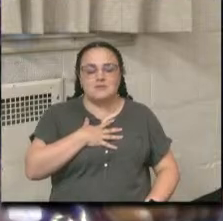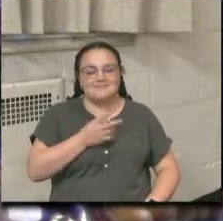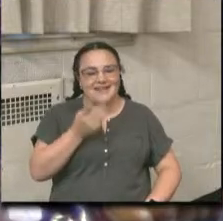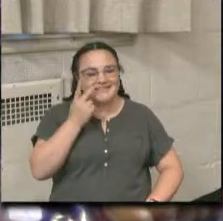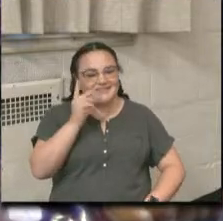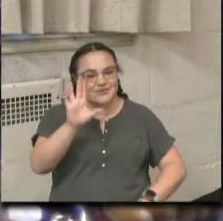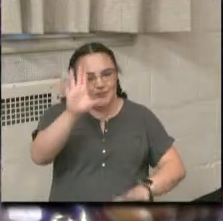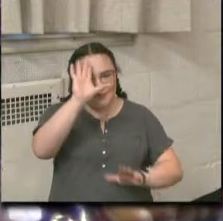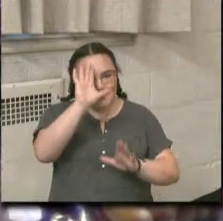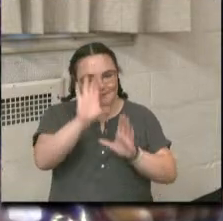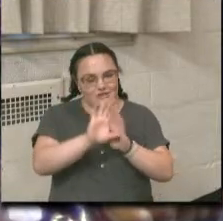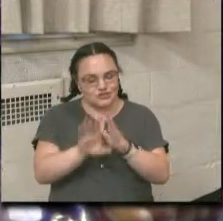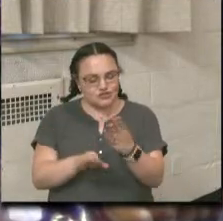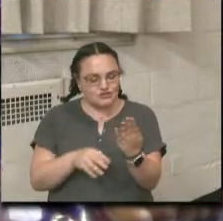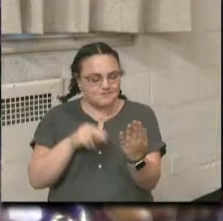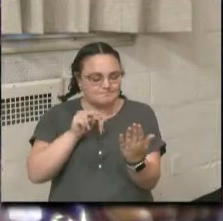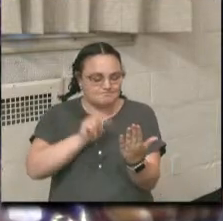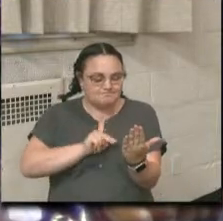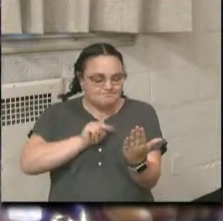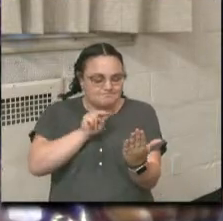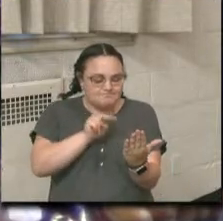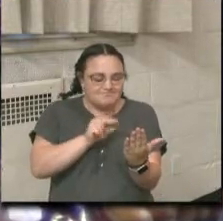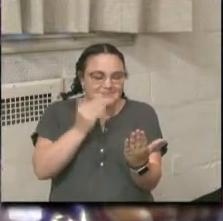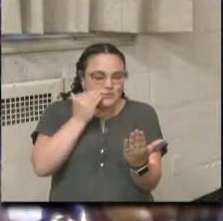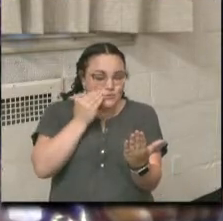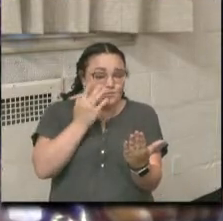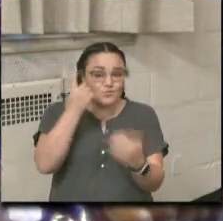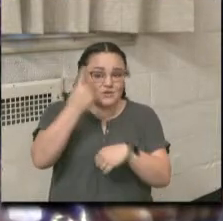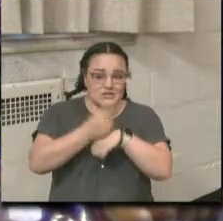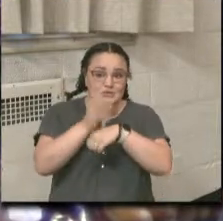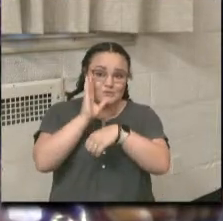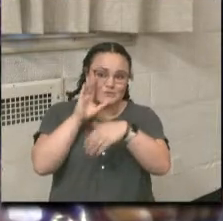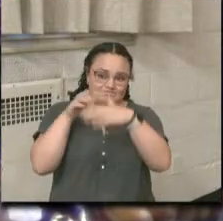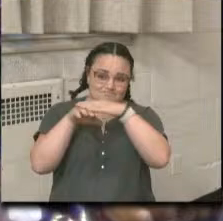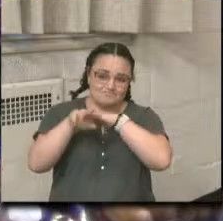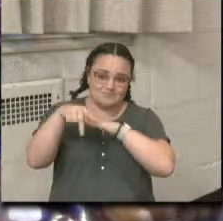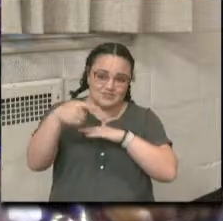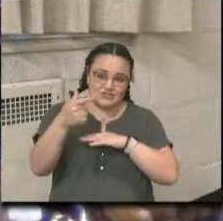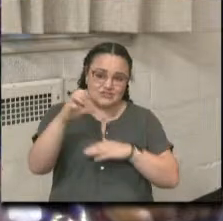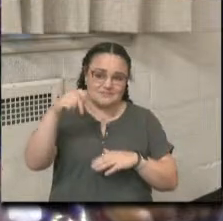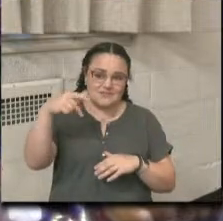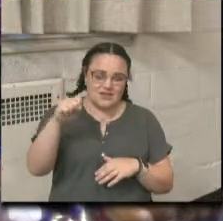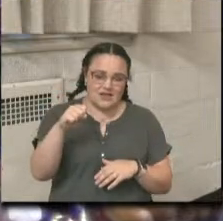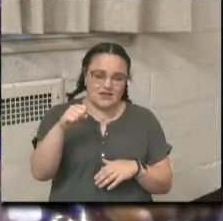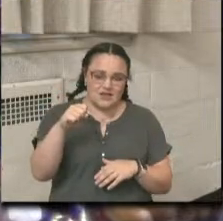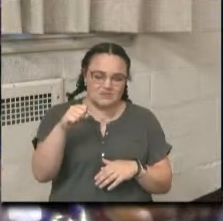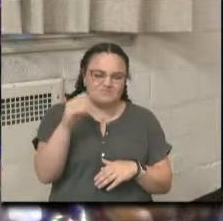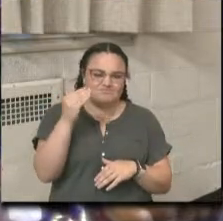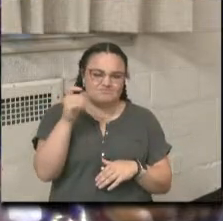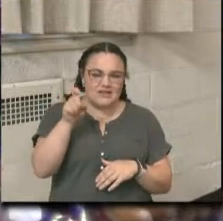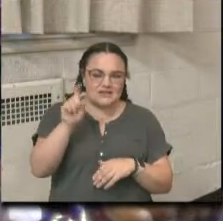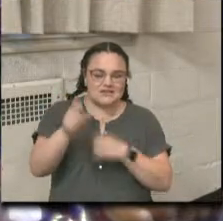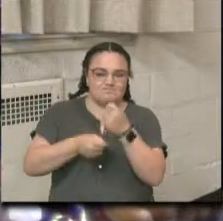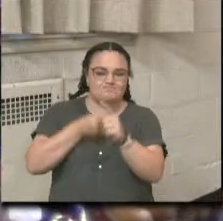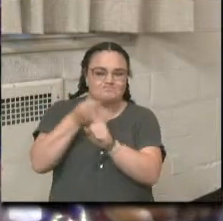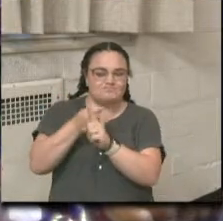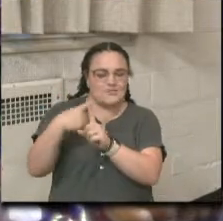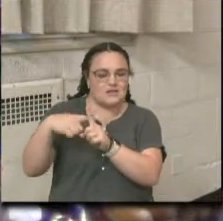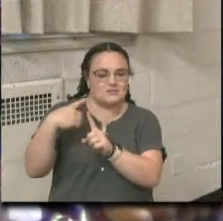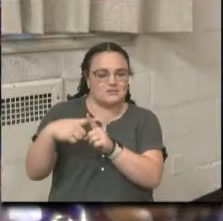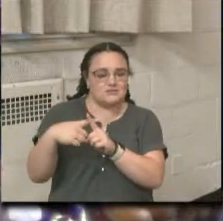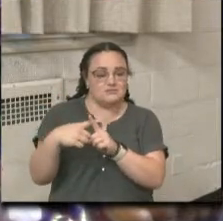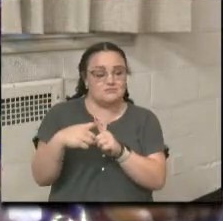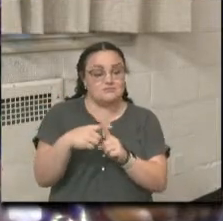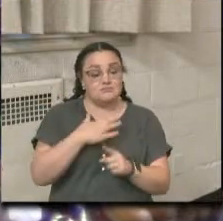picture. You are the future of PGCPS. You kept me going. Thank you. To my children, I did this